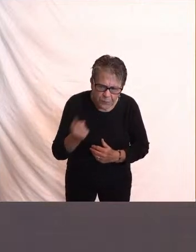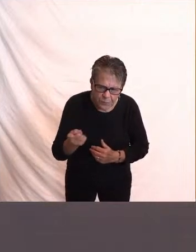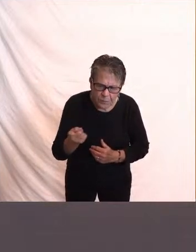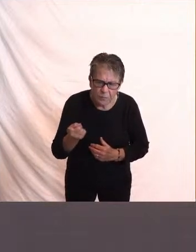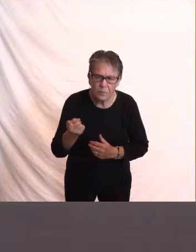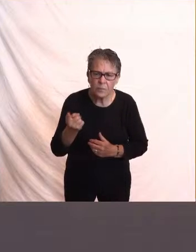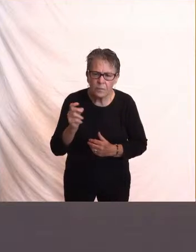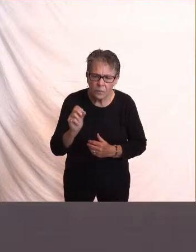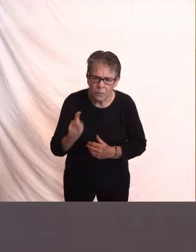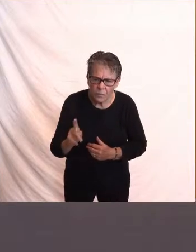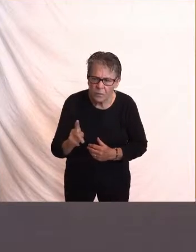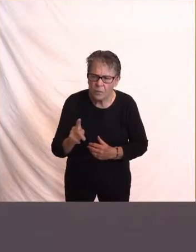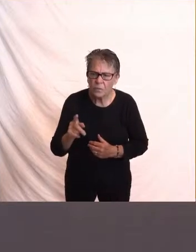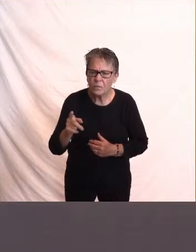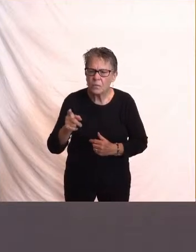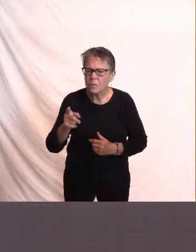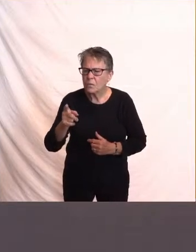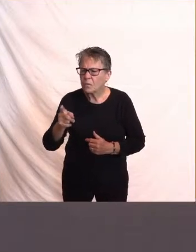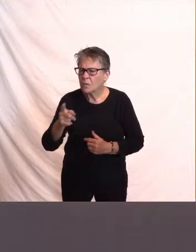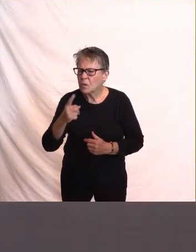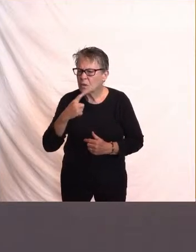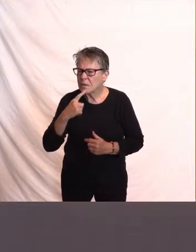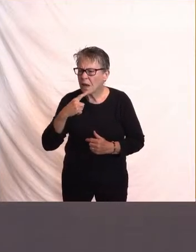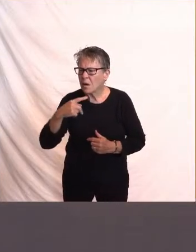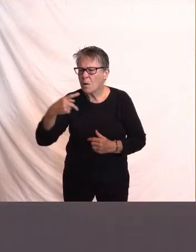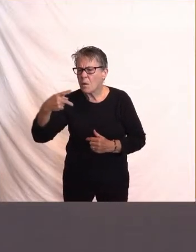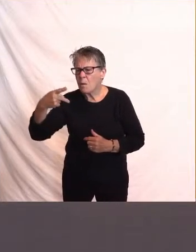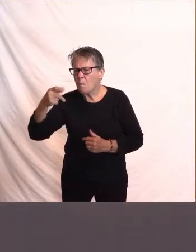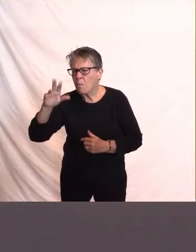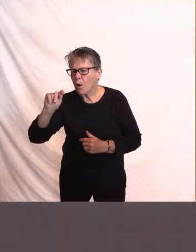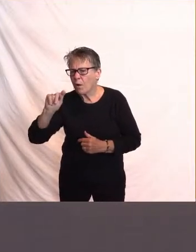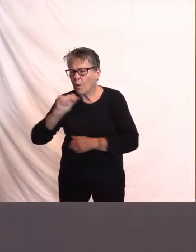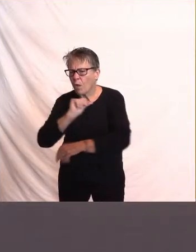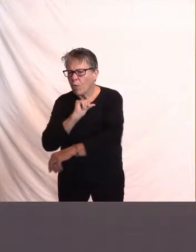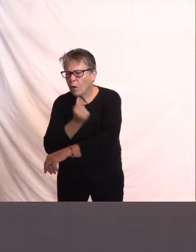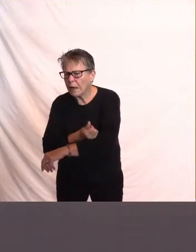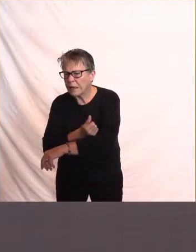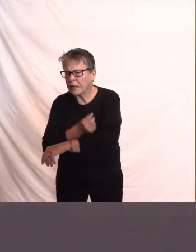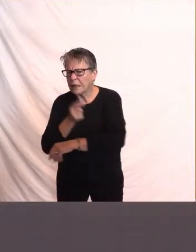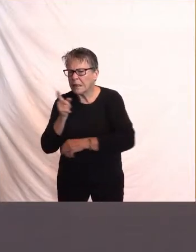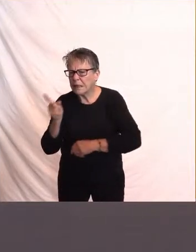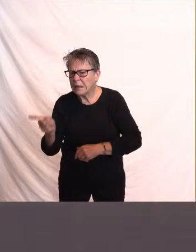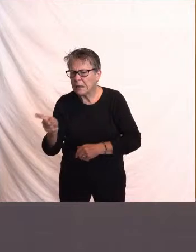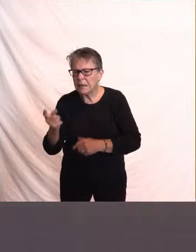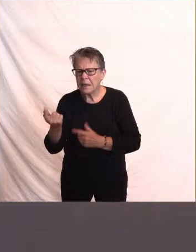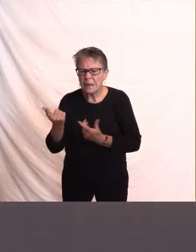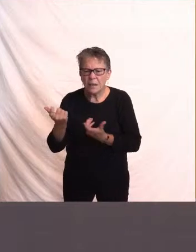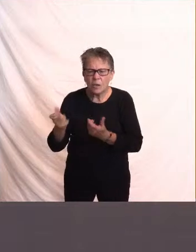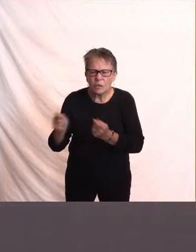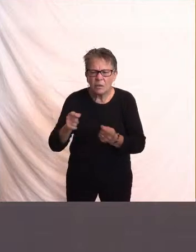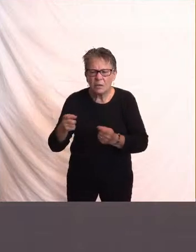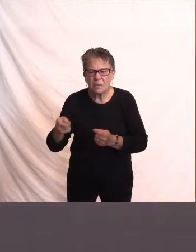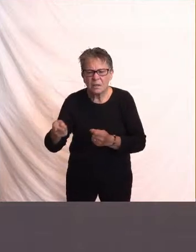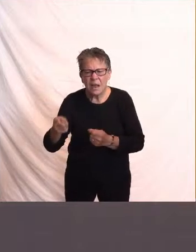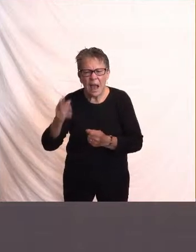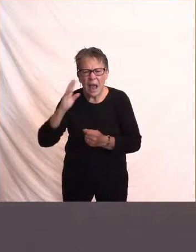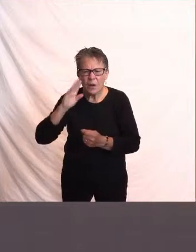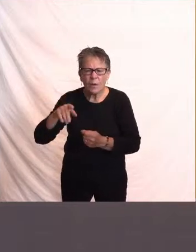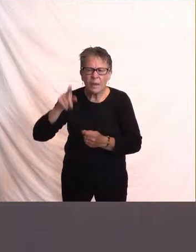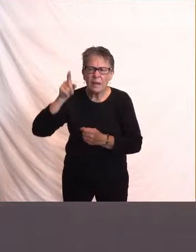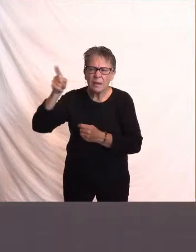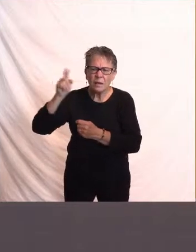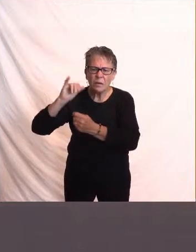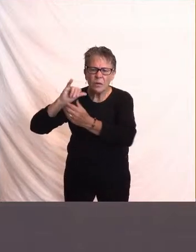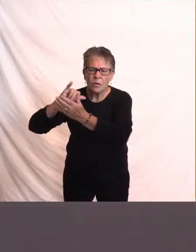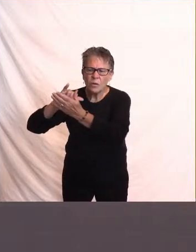Authority. Could you explain what you're talking about, please? I don't know that the Port Authority specifically has anything to do with what the MTA